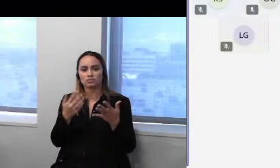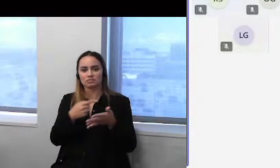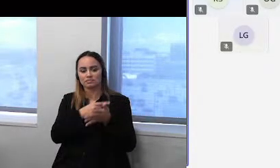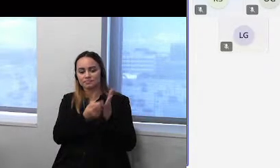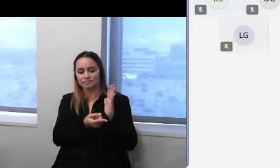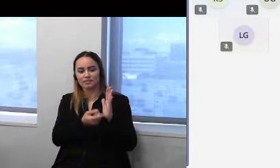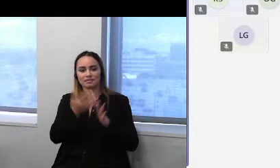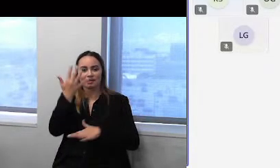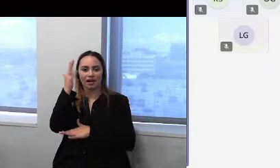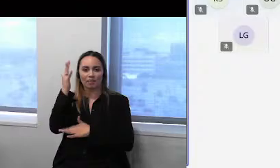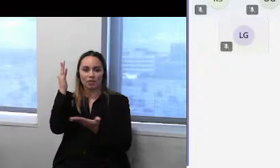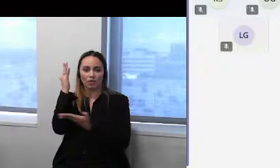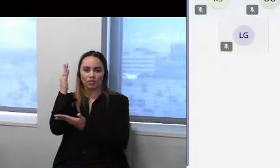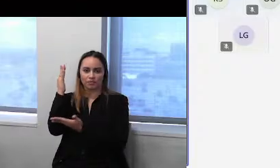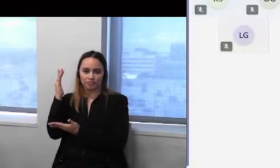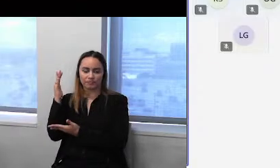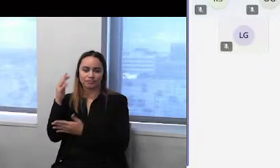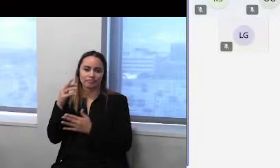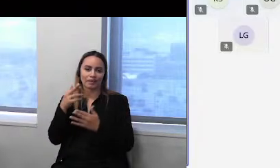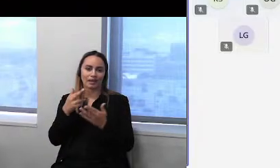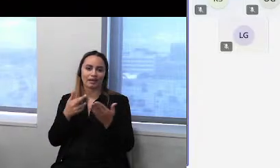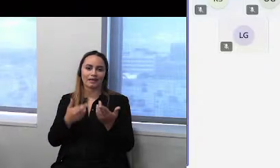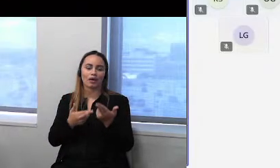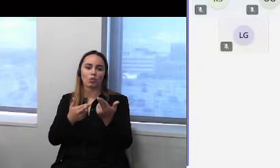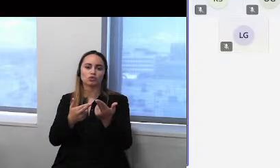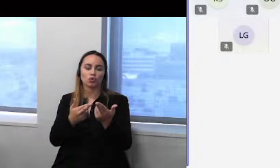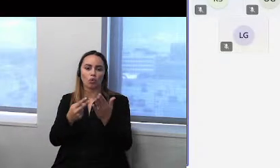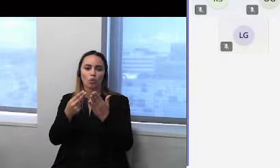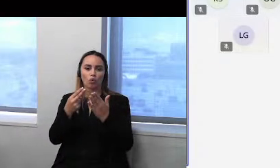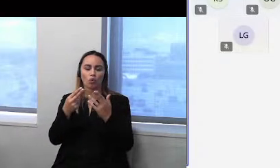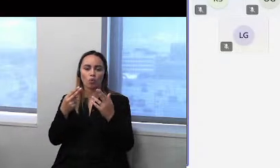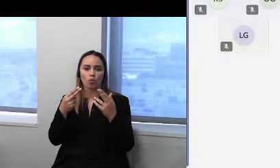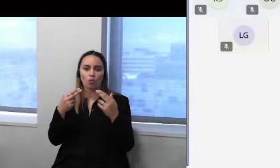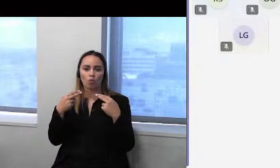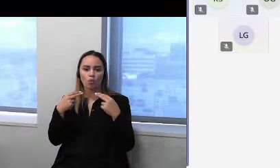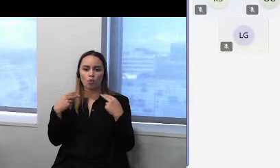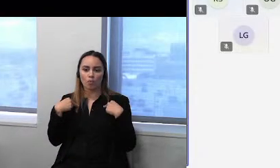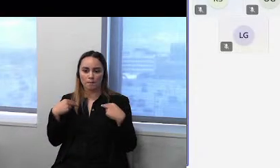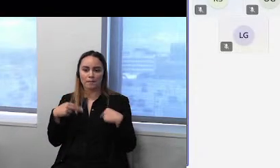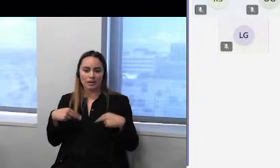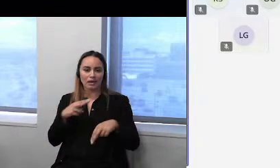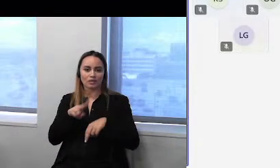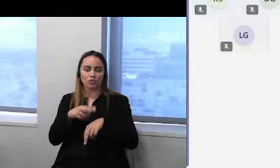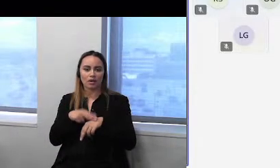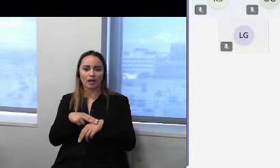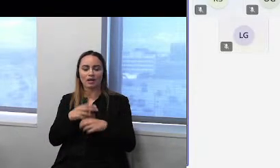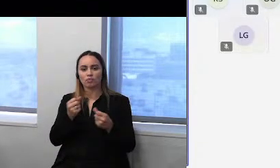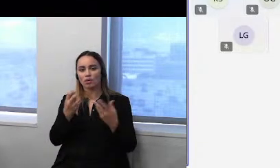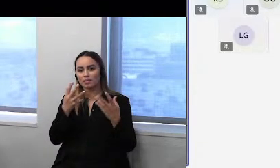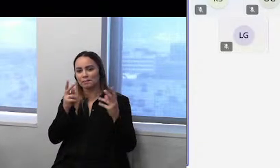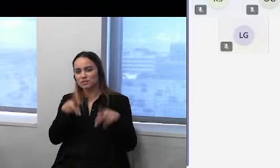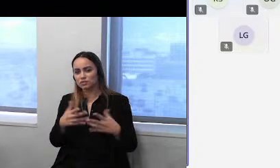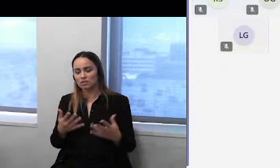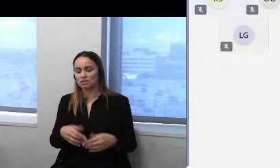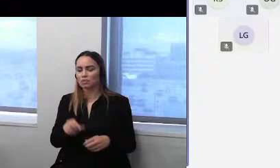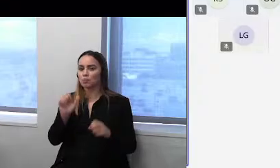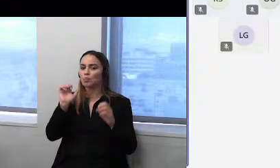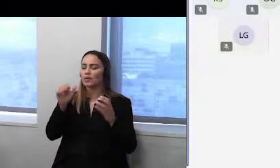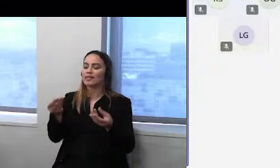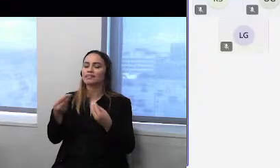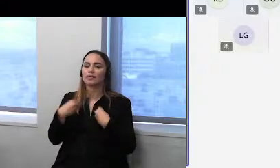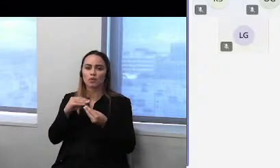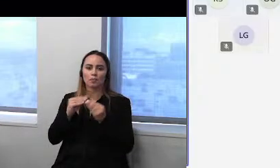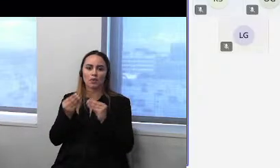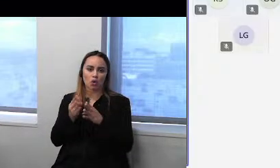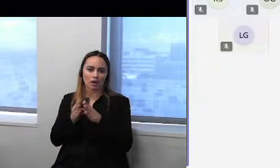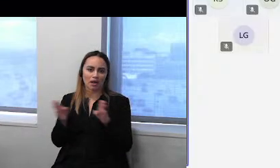arborists do you have on your payroll? I couldn't give you that exact number right now. Can you give a general number?